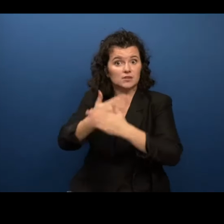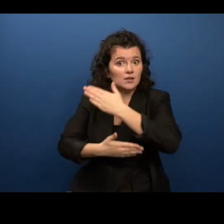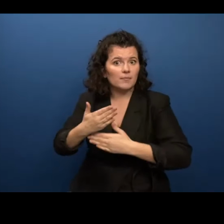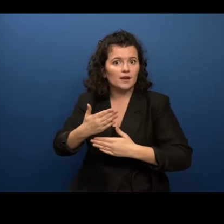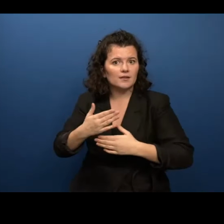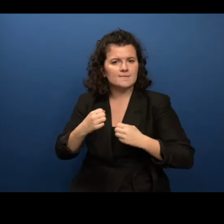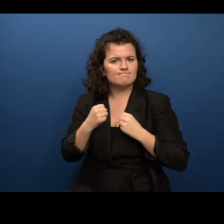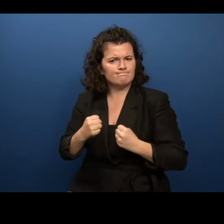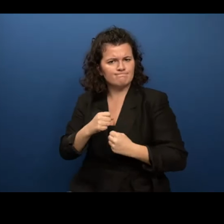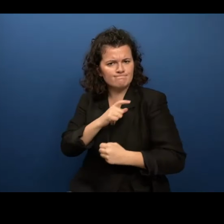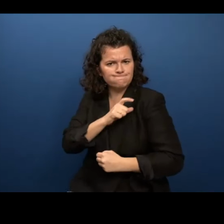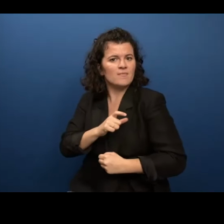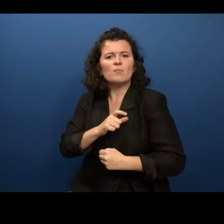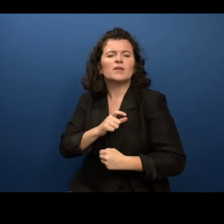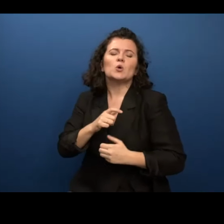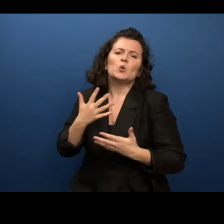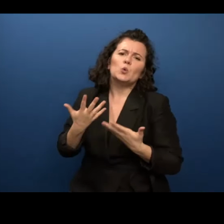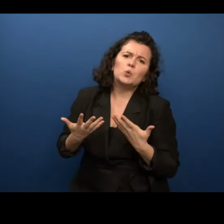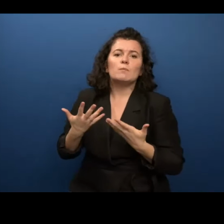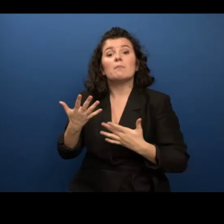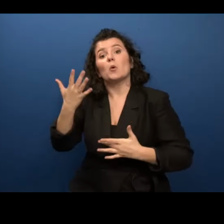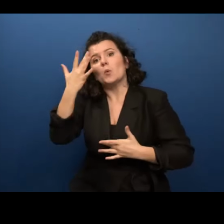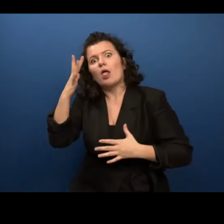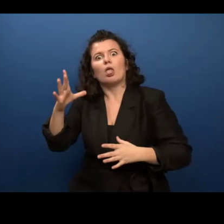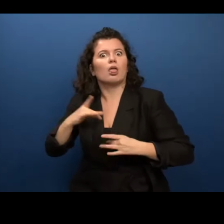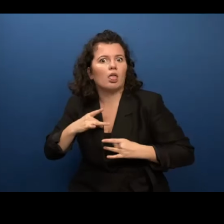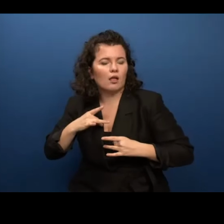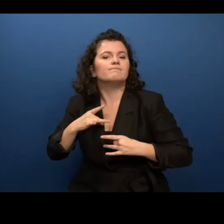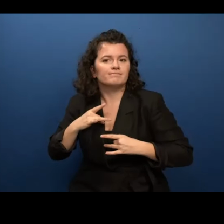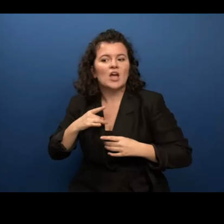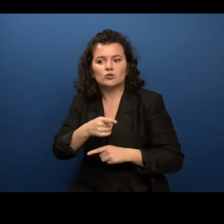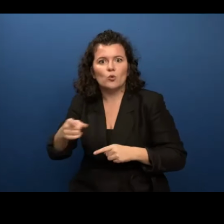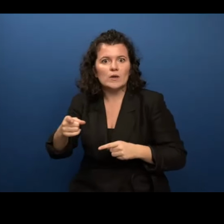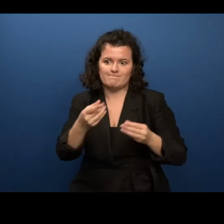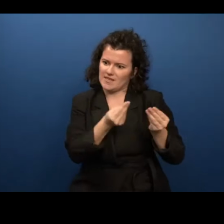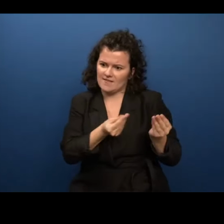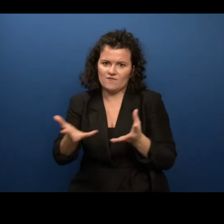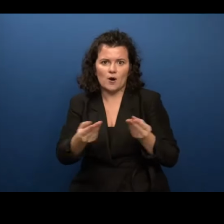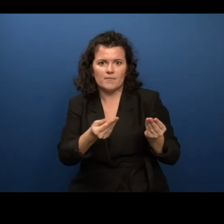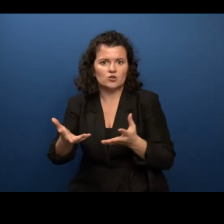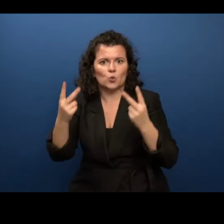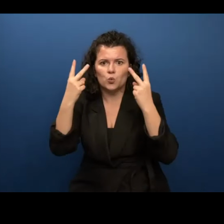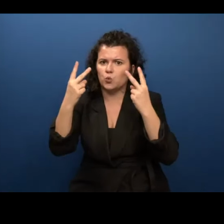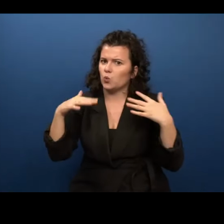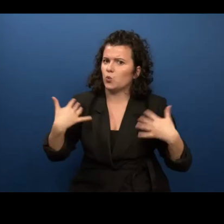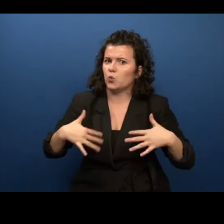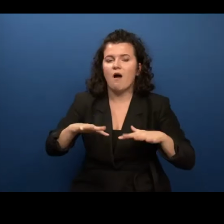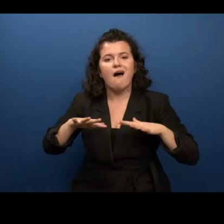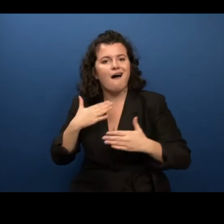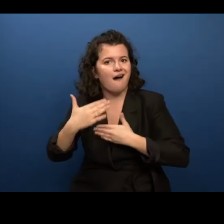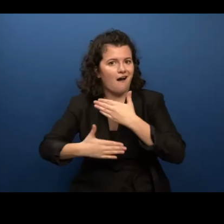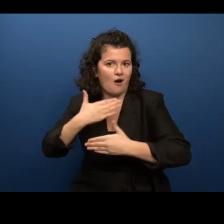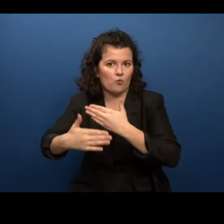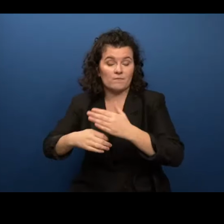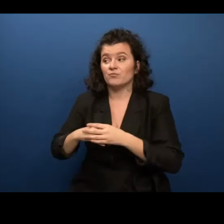these people at all the time are ignored in terms of information, in terms of planning. When it comes to the government